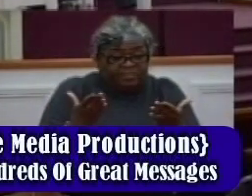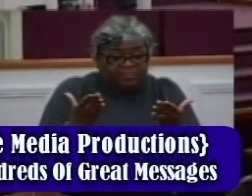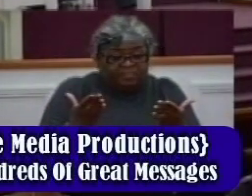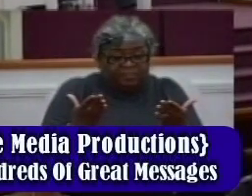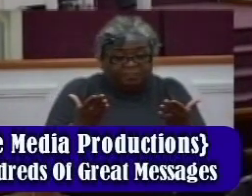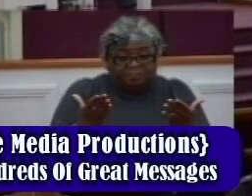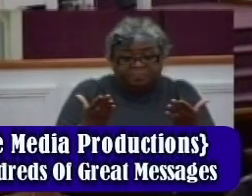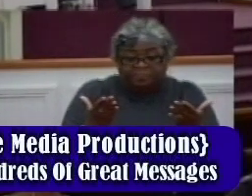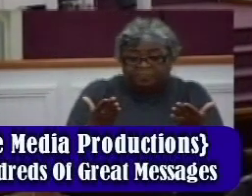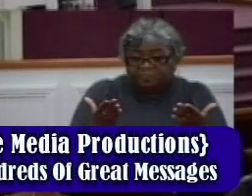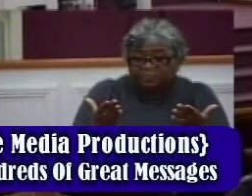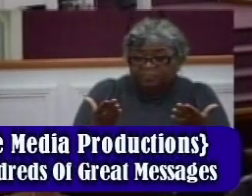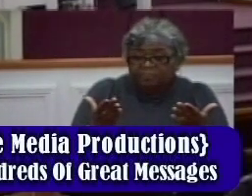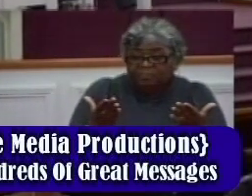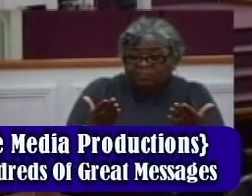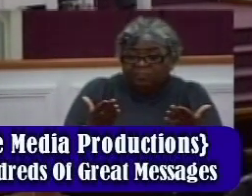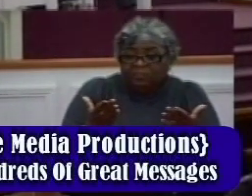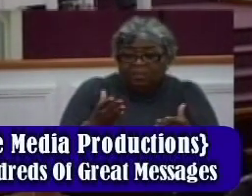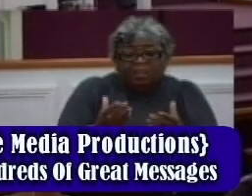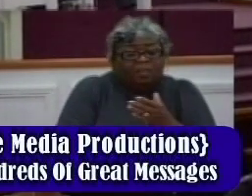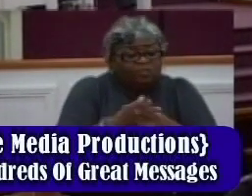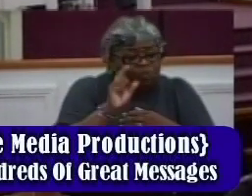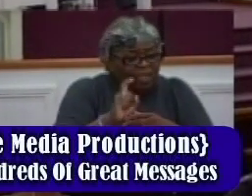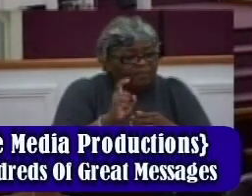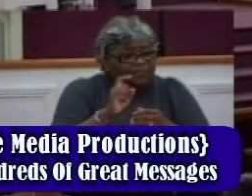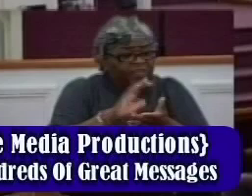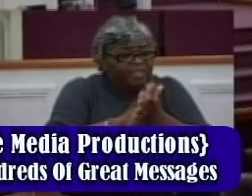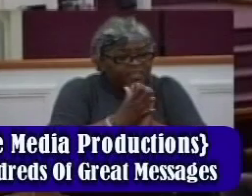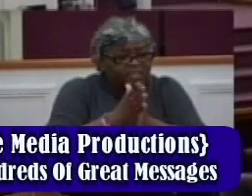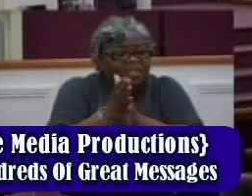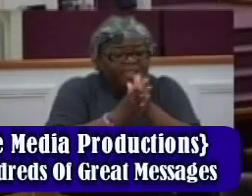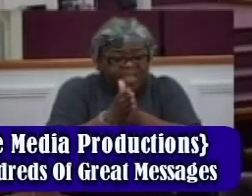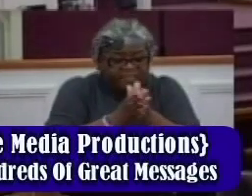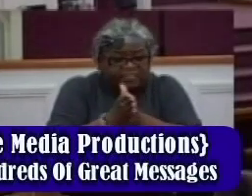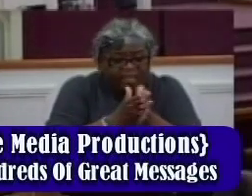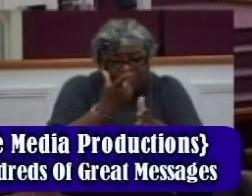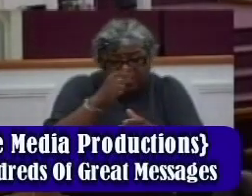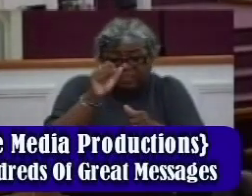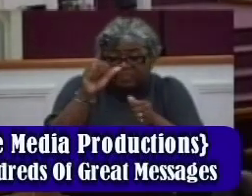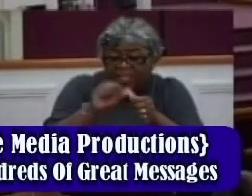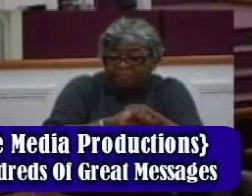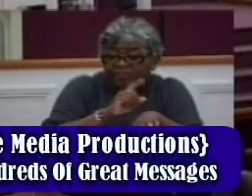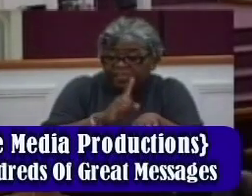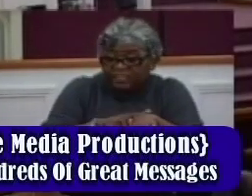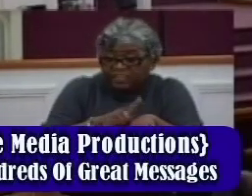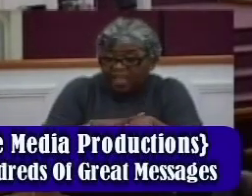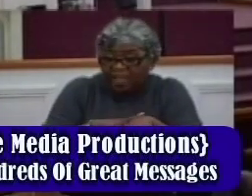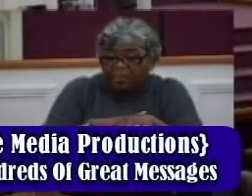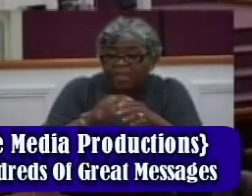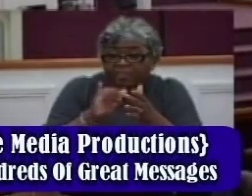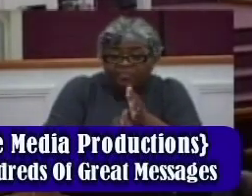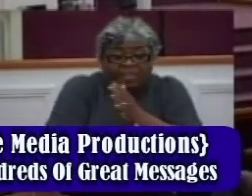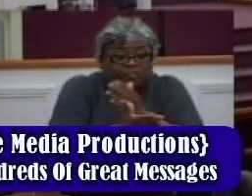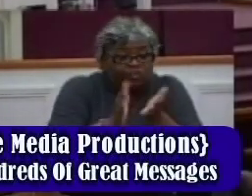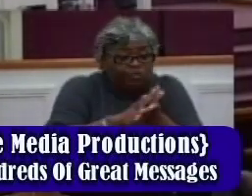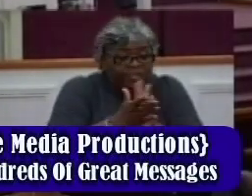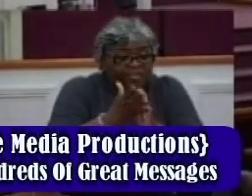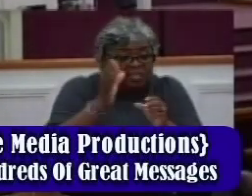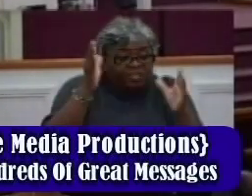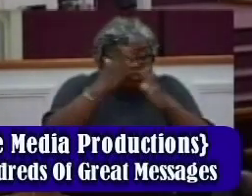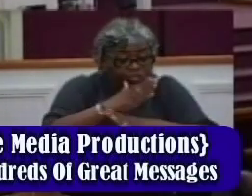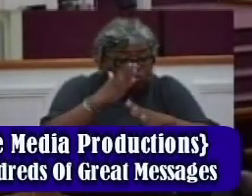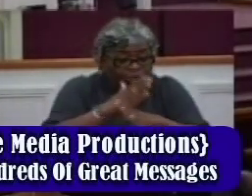hear nobody in here. See, you've got to get excited, because every time you get in the